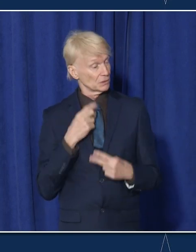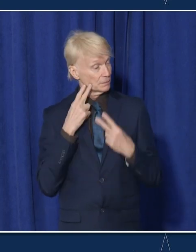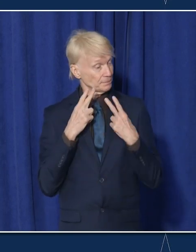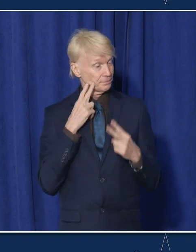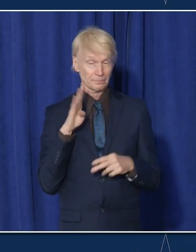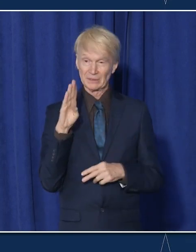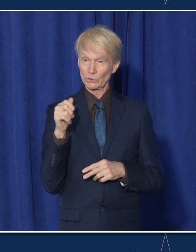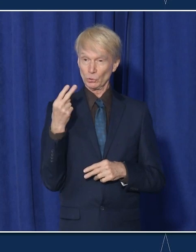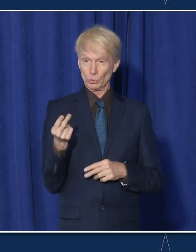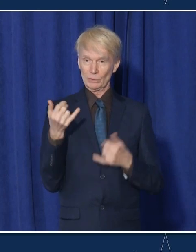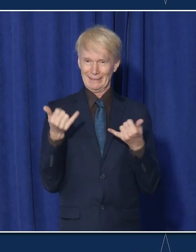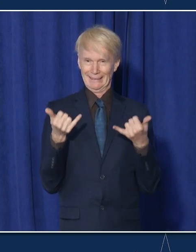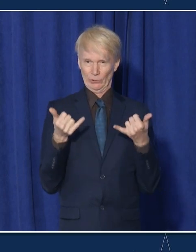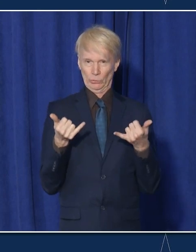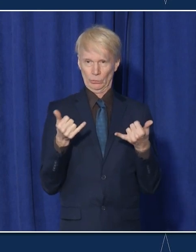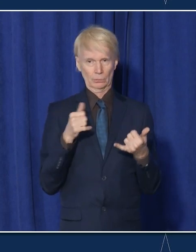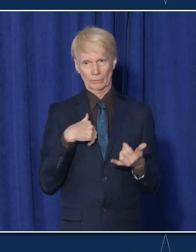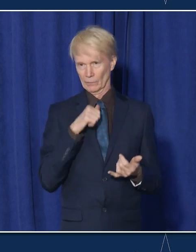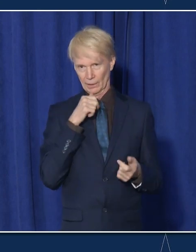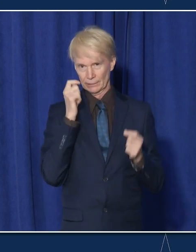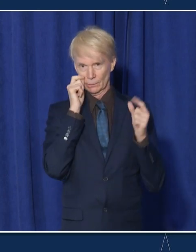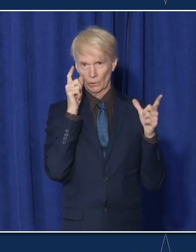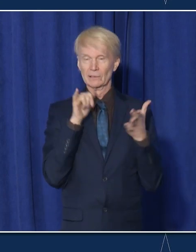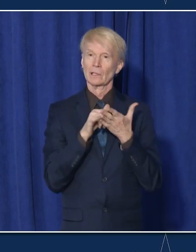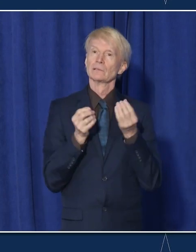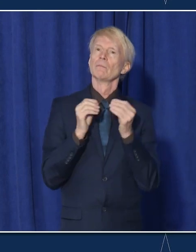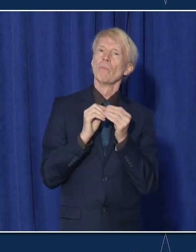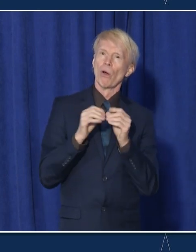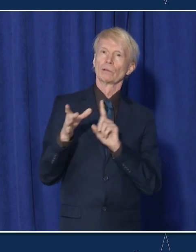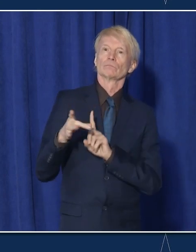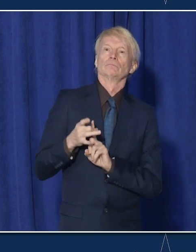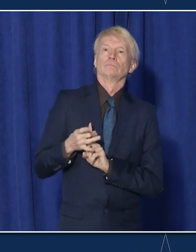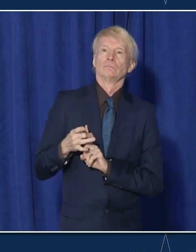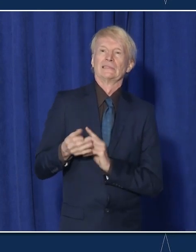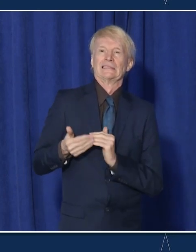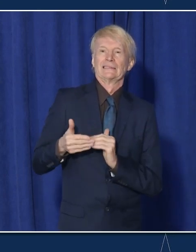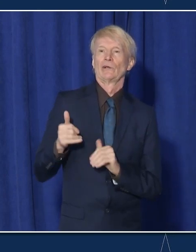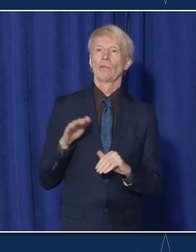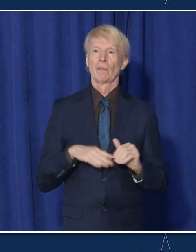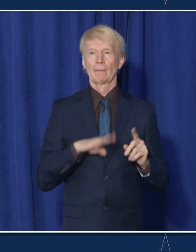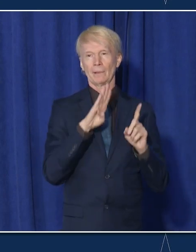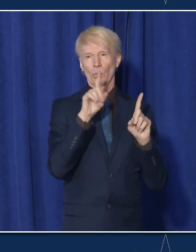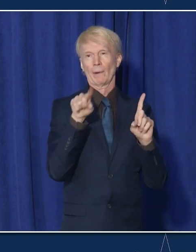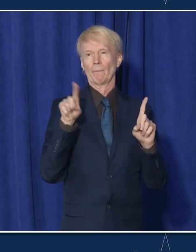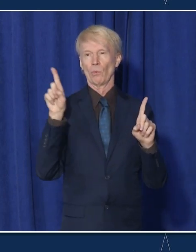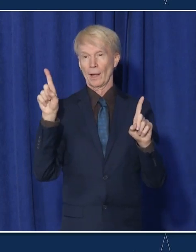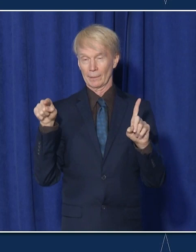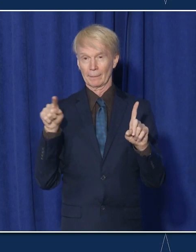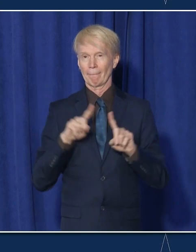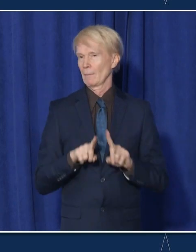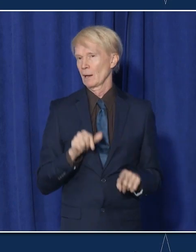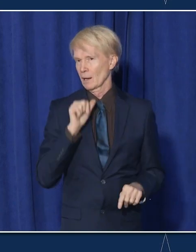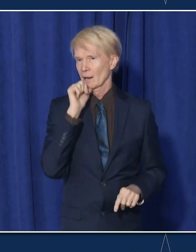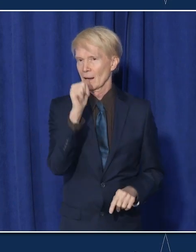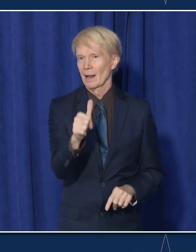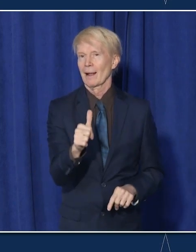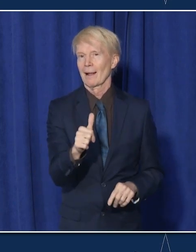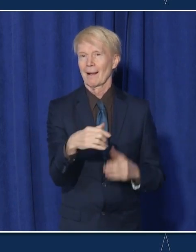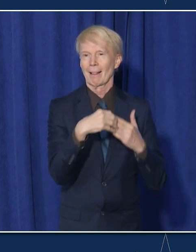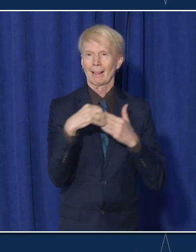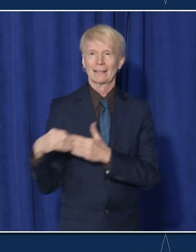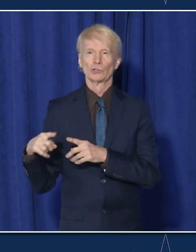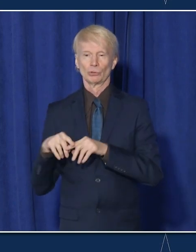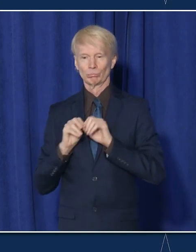is BA2. Not a surprise, it is more contagious than B.1.1, but nothing leading to a